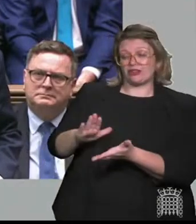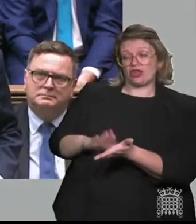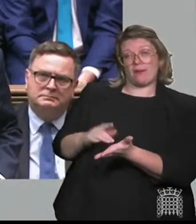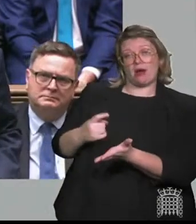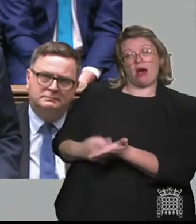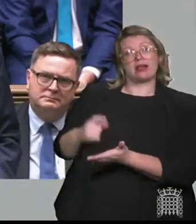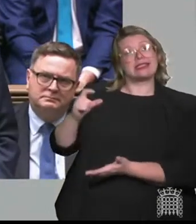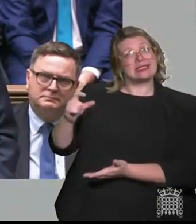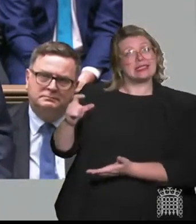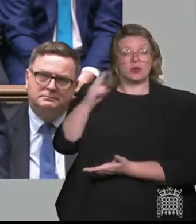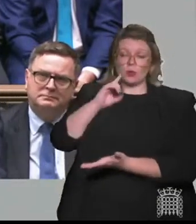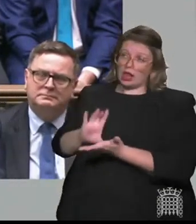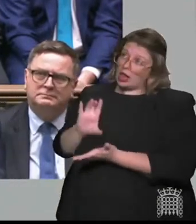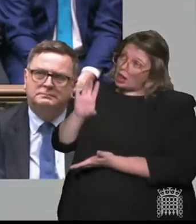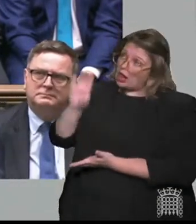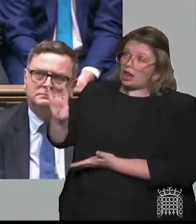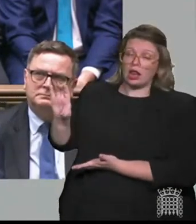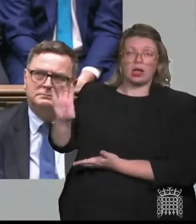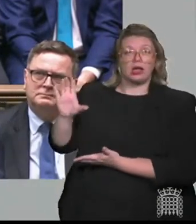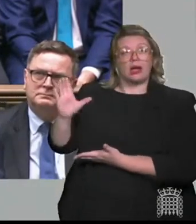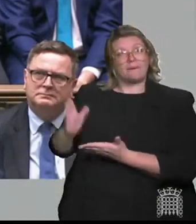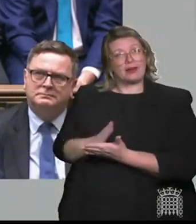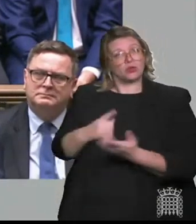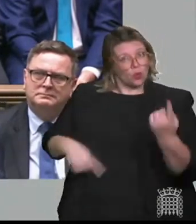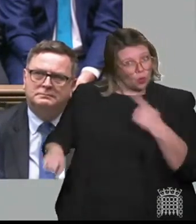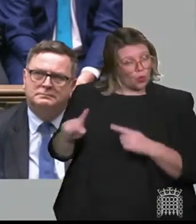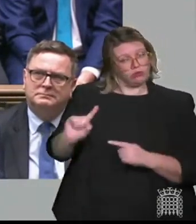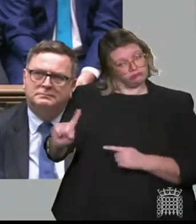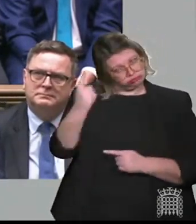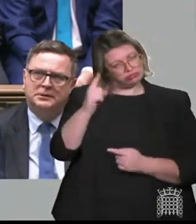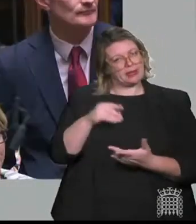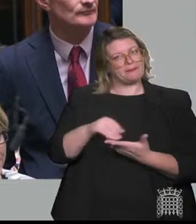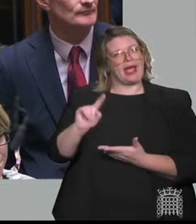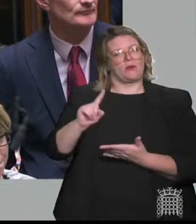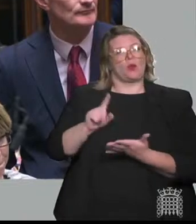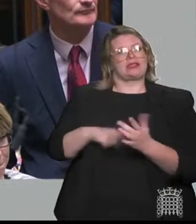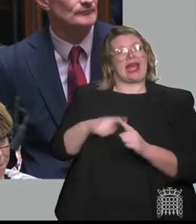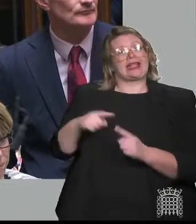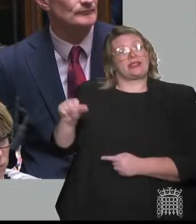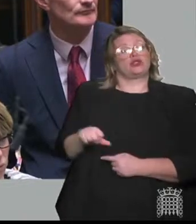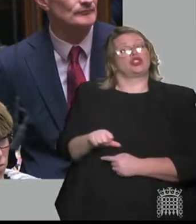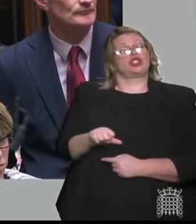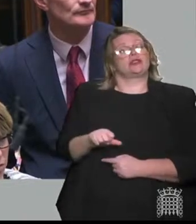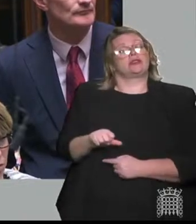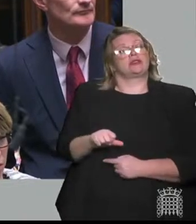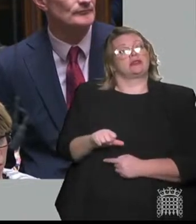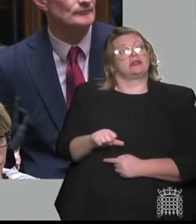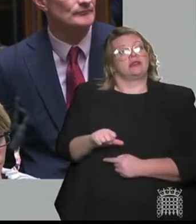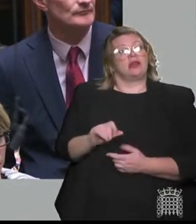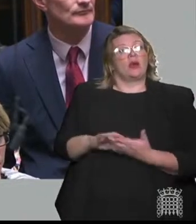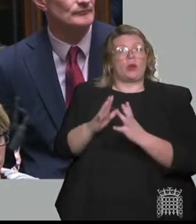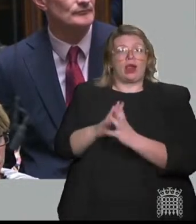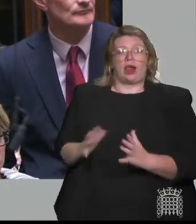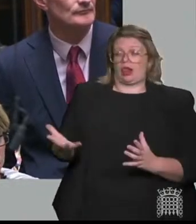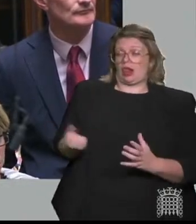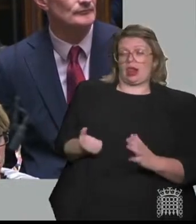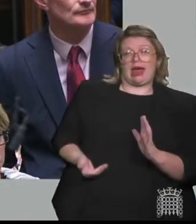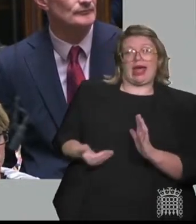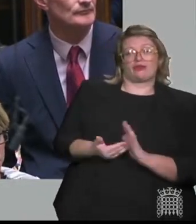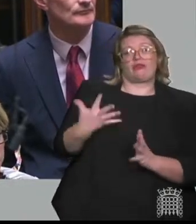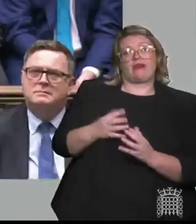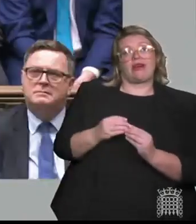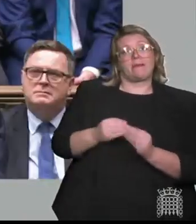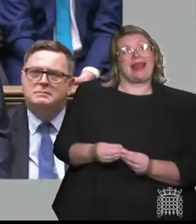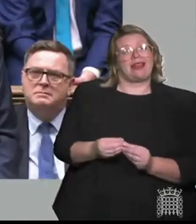with the resources they need to ensure everyone pays the tax they owe, raising an additional £5 billion across